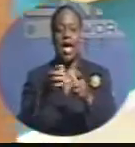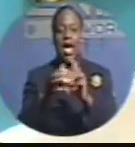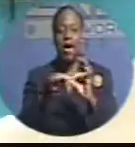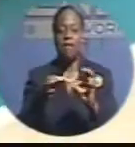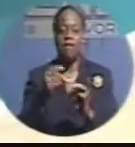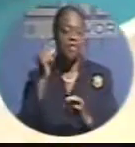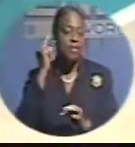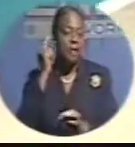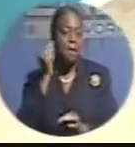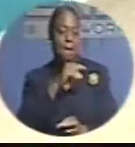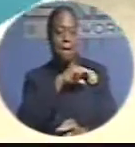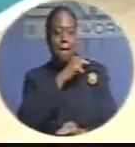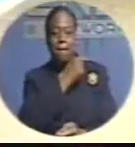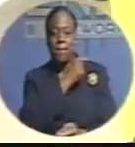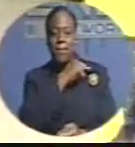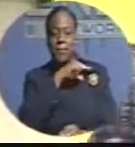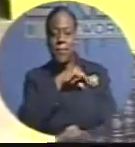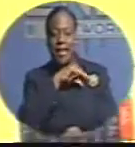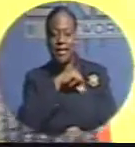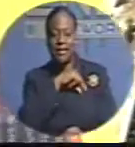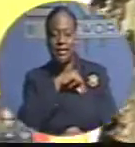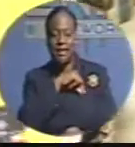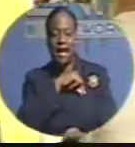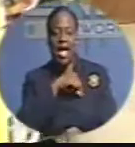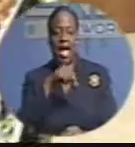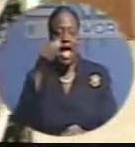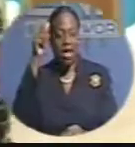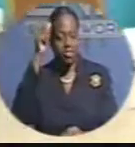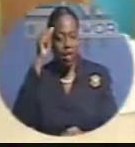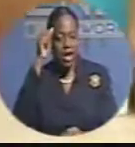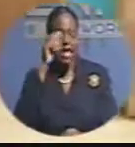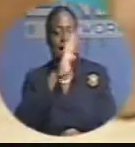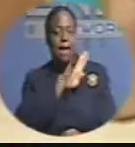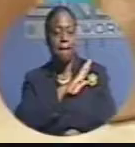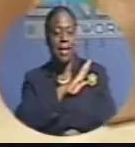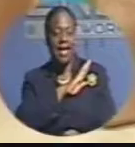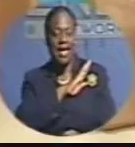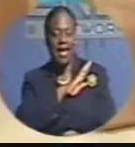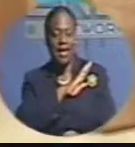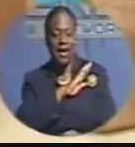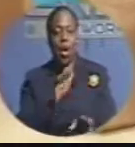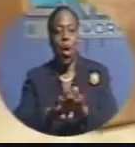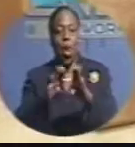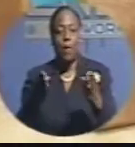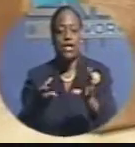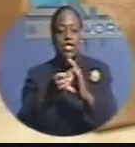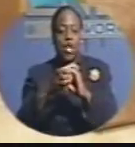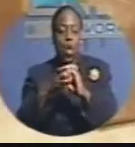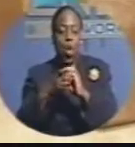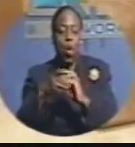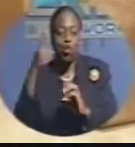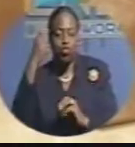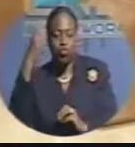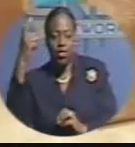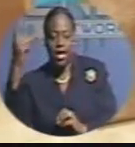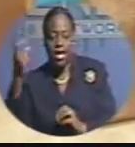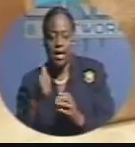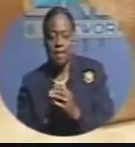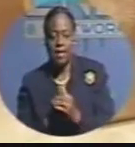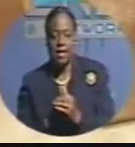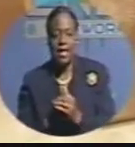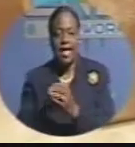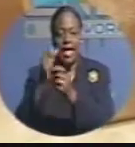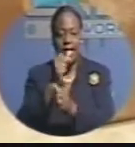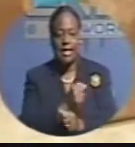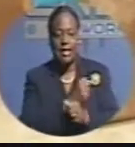a two-time NCAA champion, has opened up his own dream. It's called the Bahamian Dream Sports and Lifestyle Nutrition Center. It's something he's been working